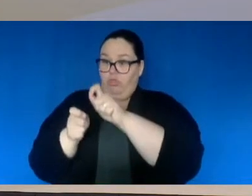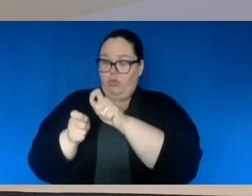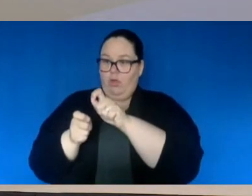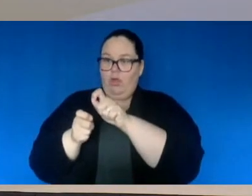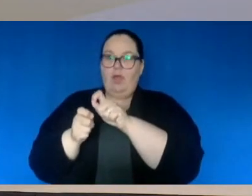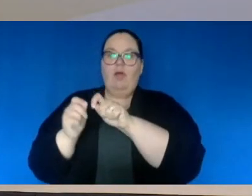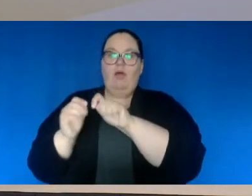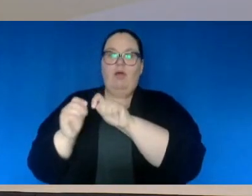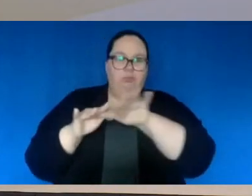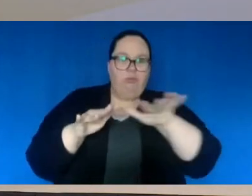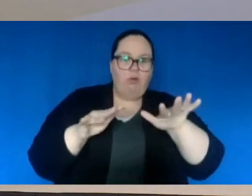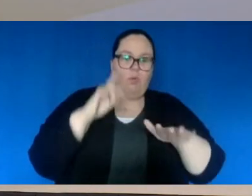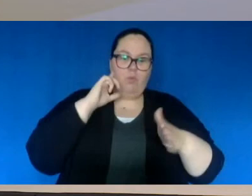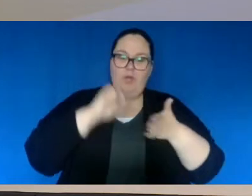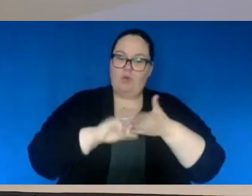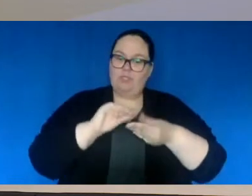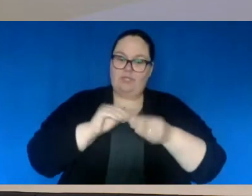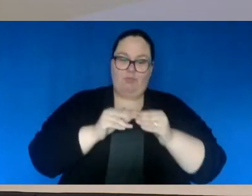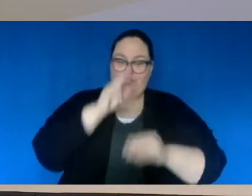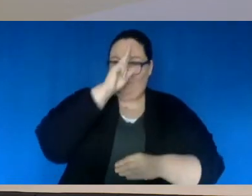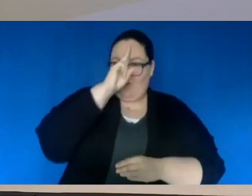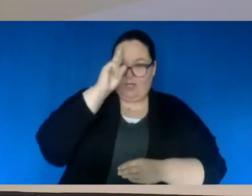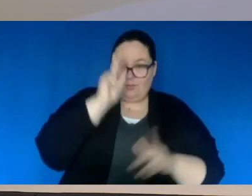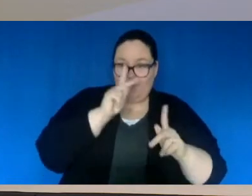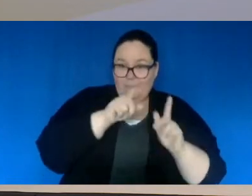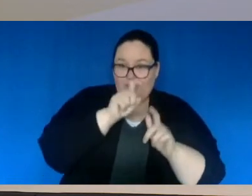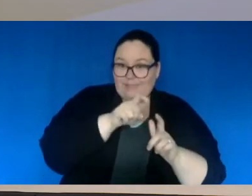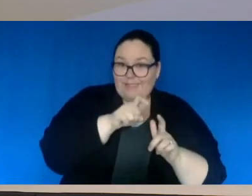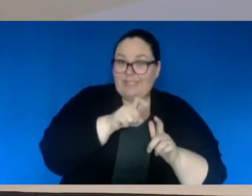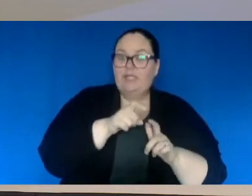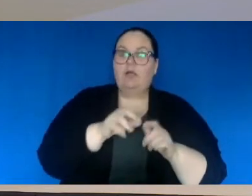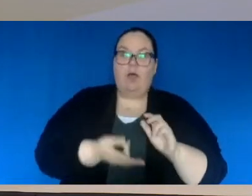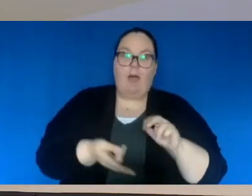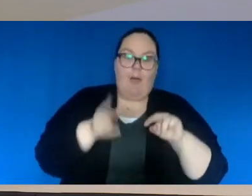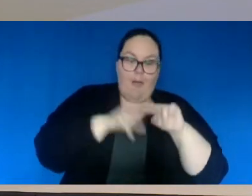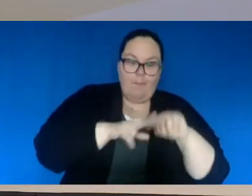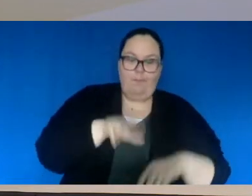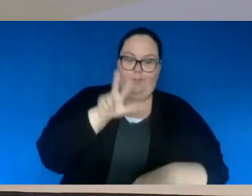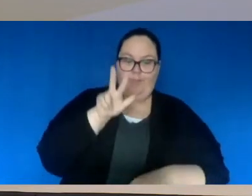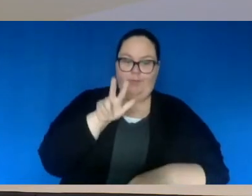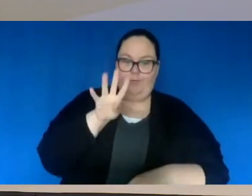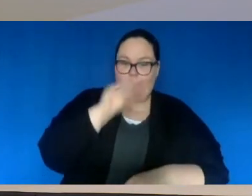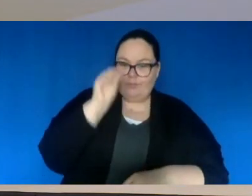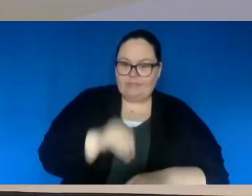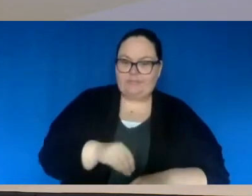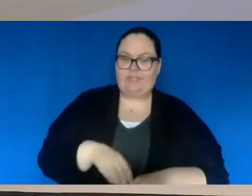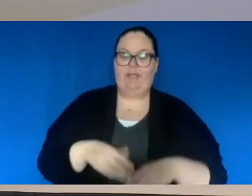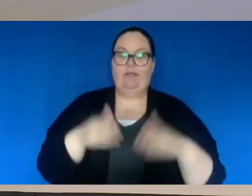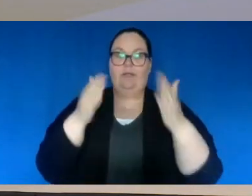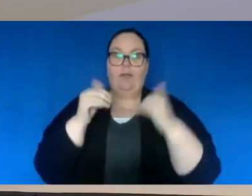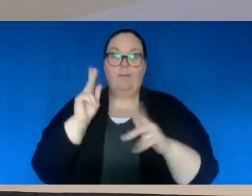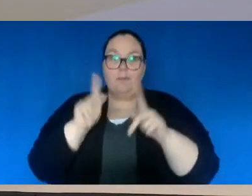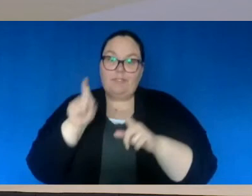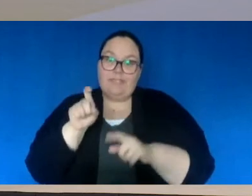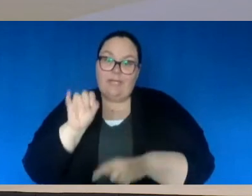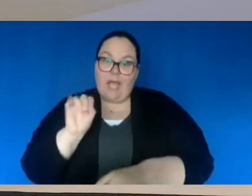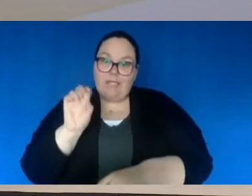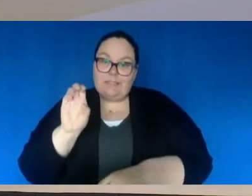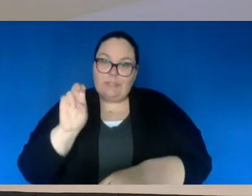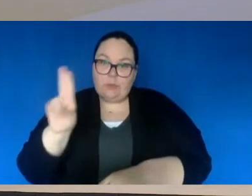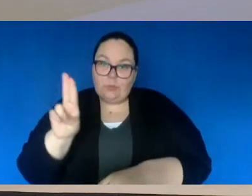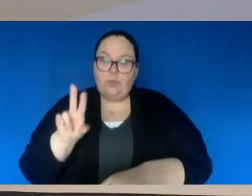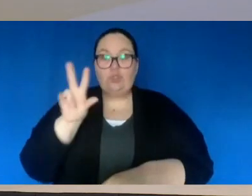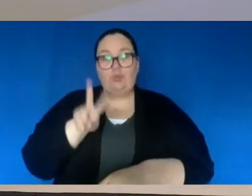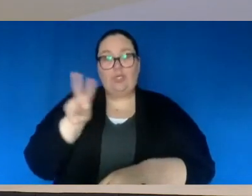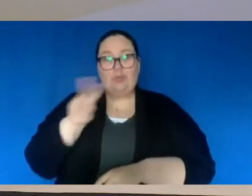Canada and ICU admissions up 22% in the past week. There is a trend towards an increasing number of COVID-19